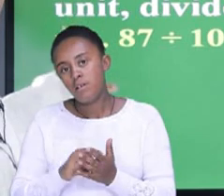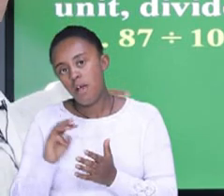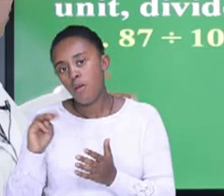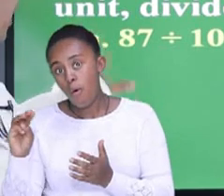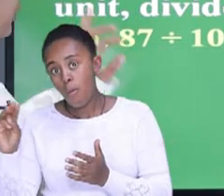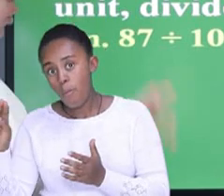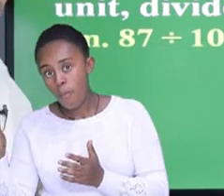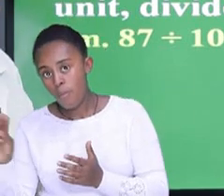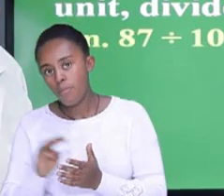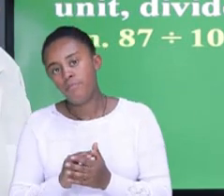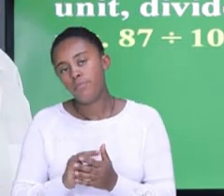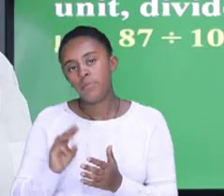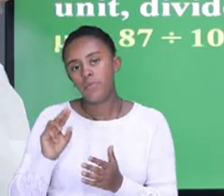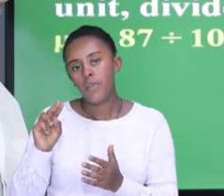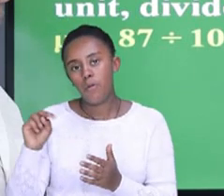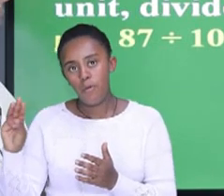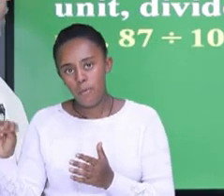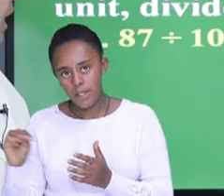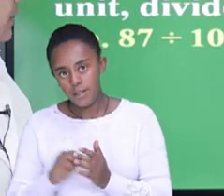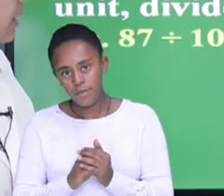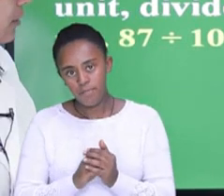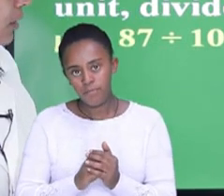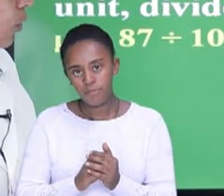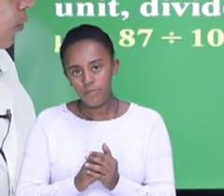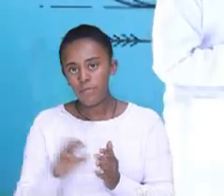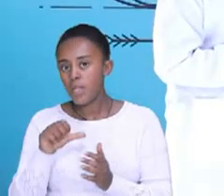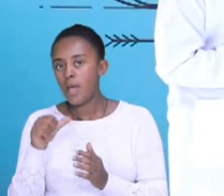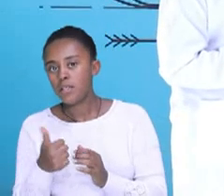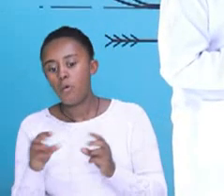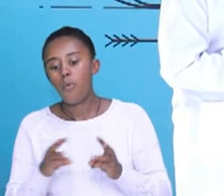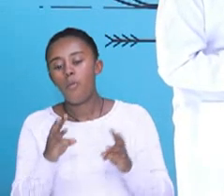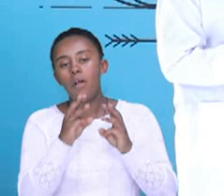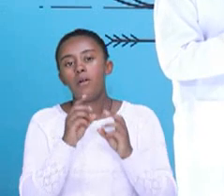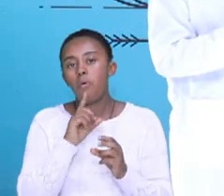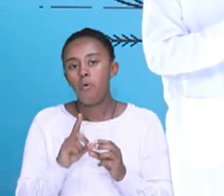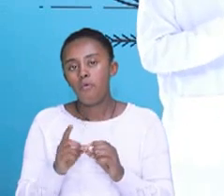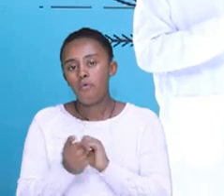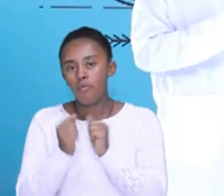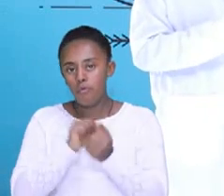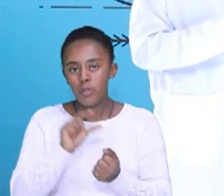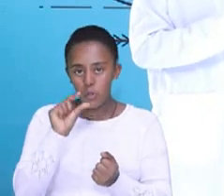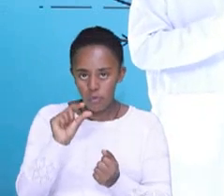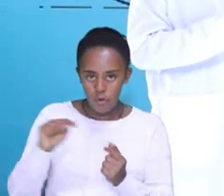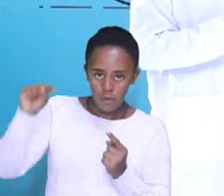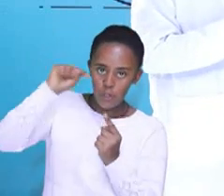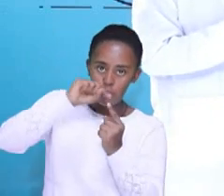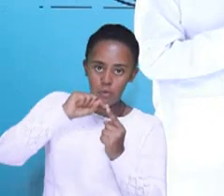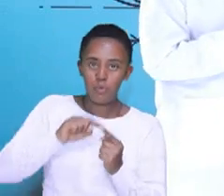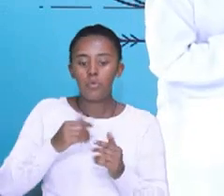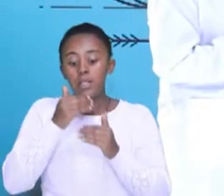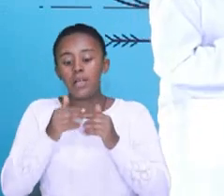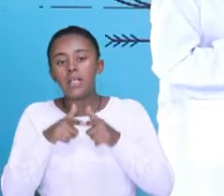into micrometer. It is the other way of conversion, a small unit into